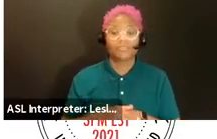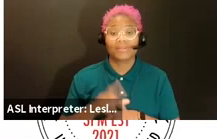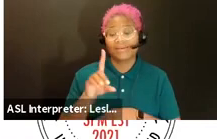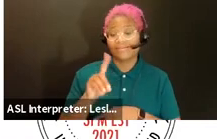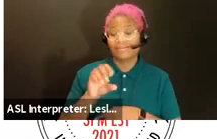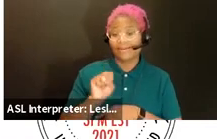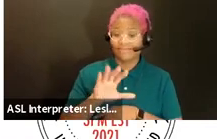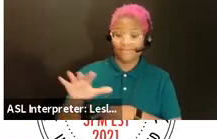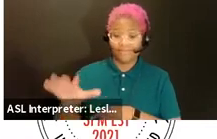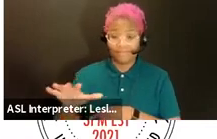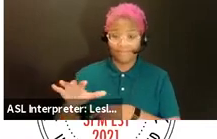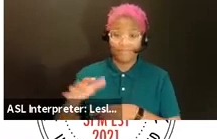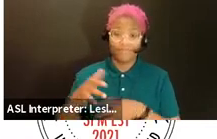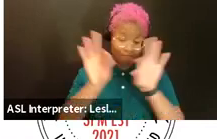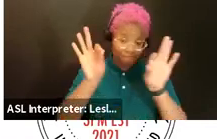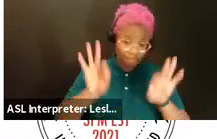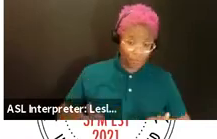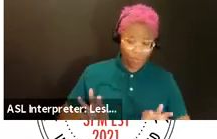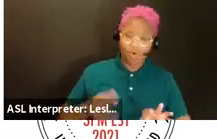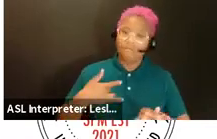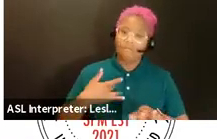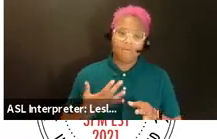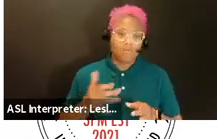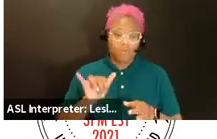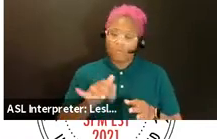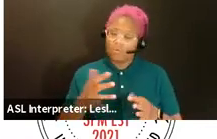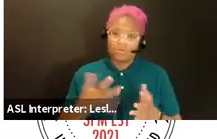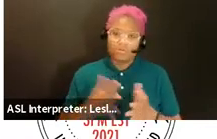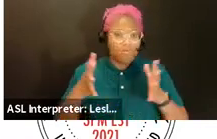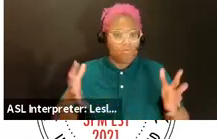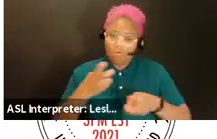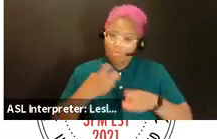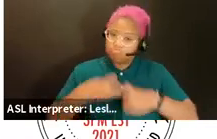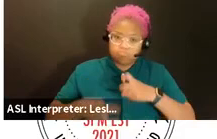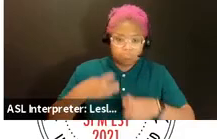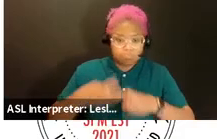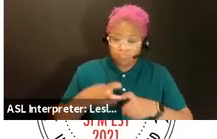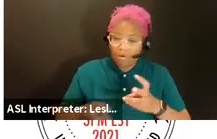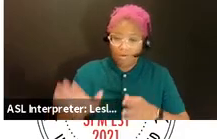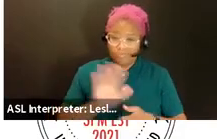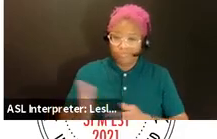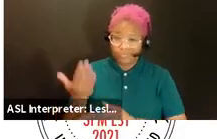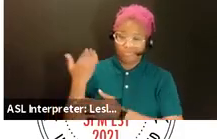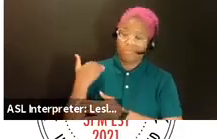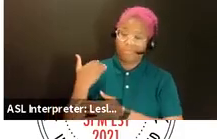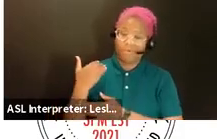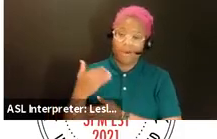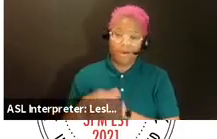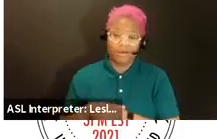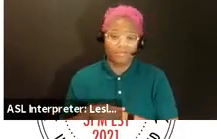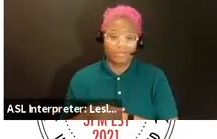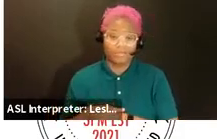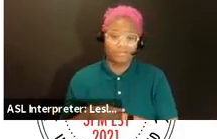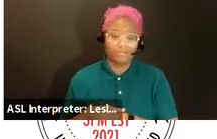which was causing a lot of disturbance in 2019. I was kind of hoping it would just sort of